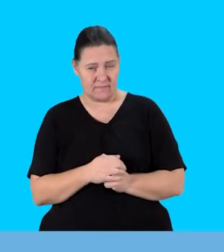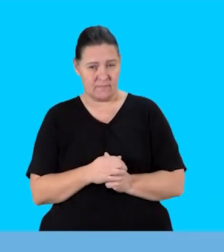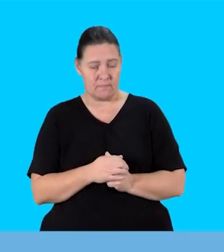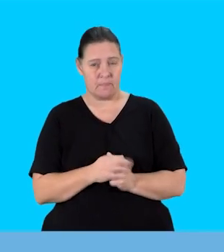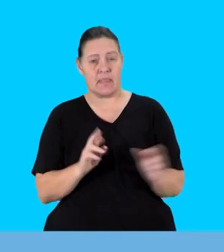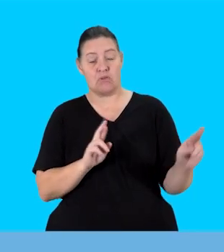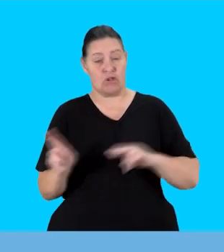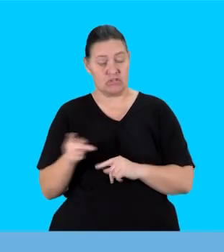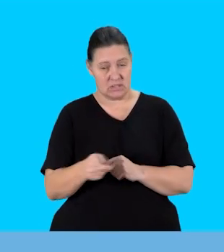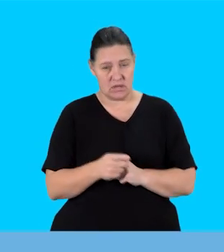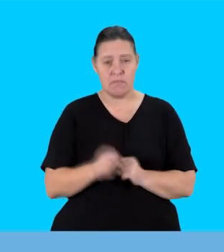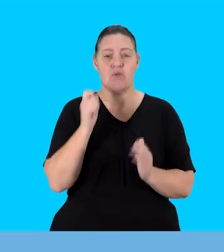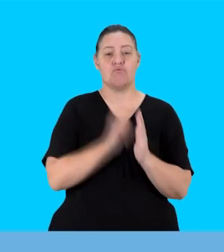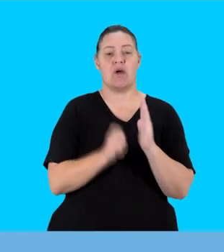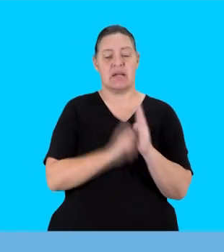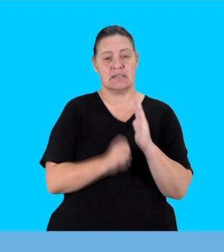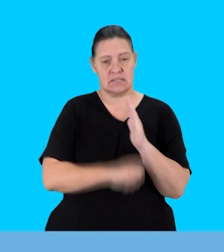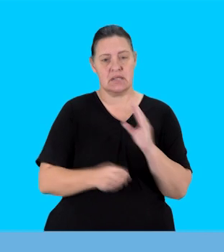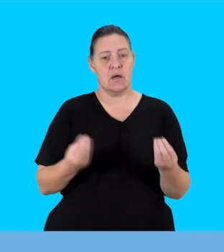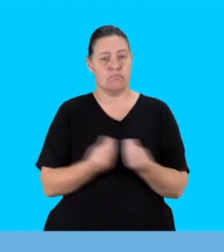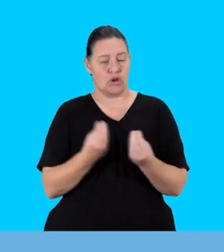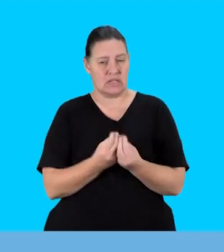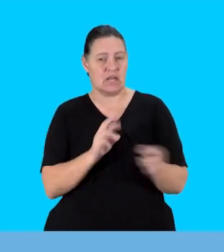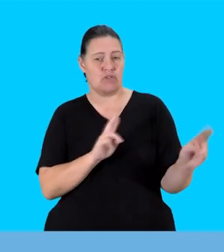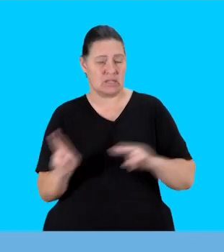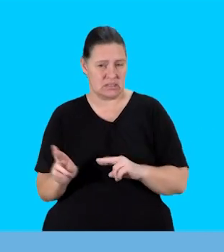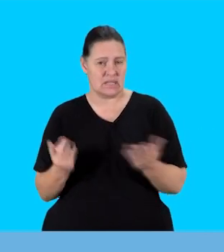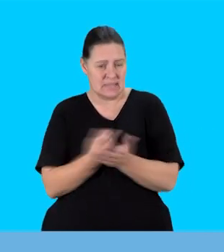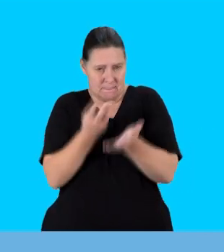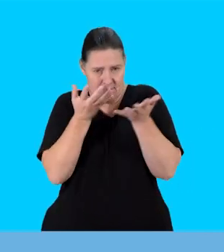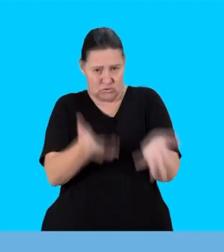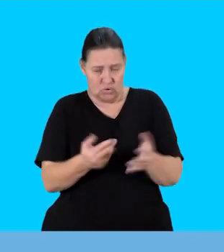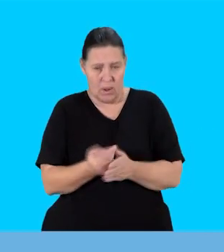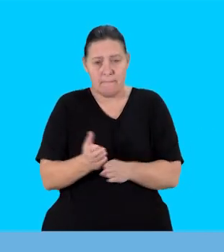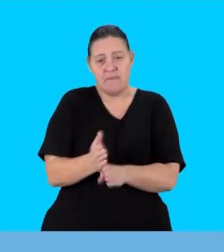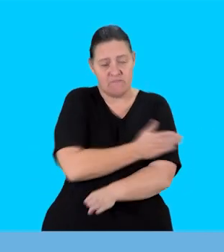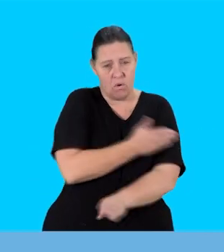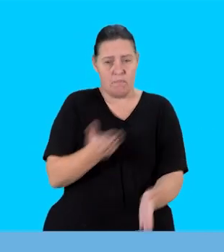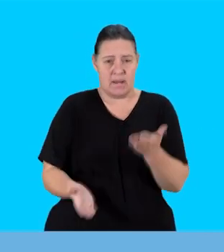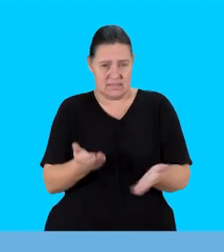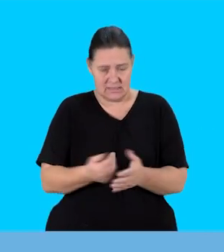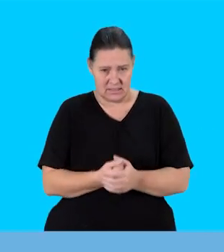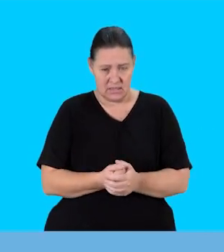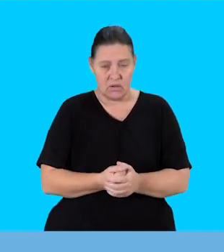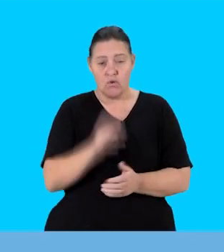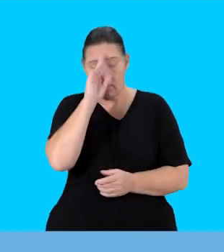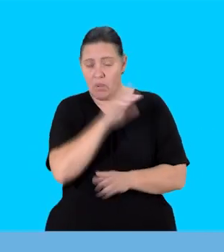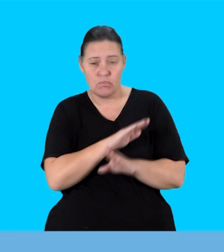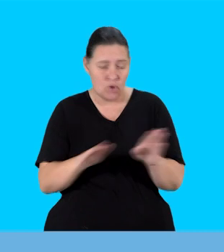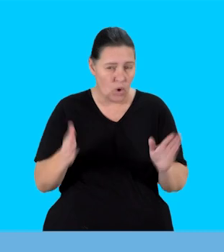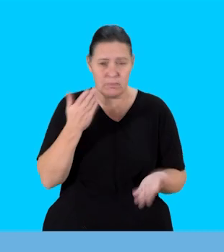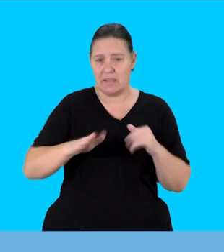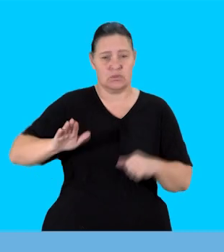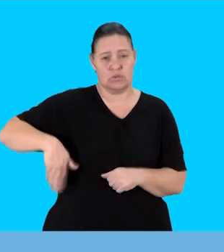particular reaction. We are writing out the products and the reactants as they are before balancing. Remember, we are